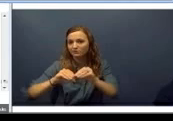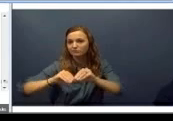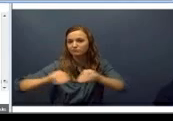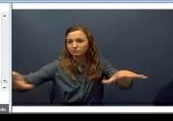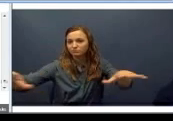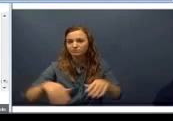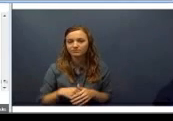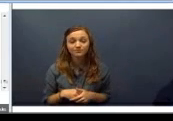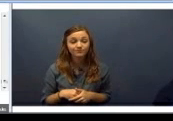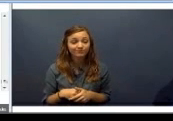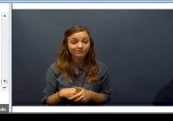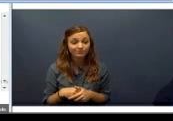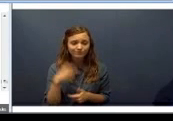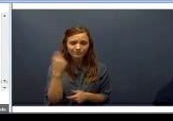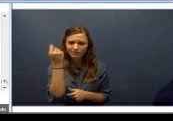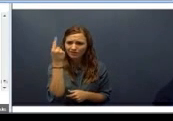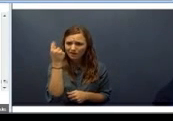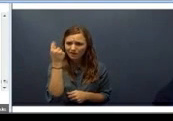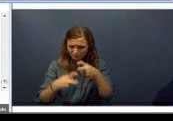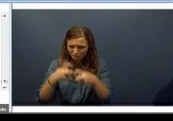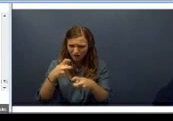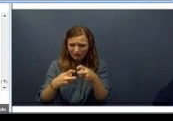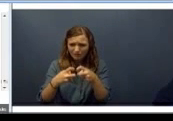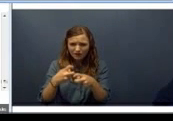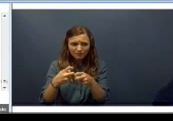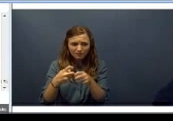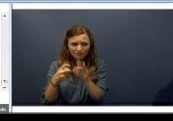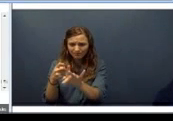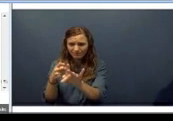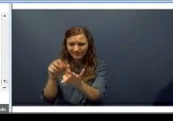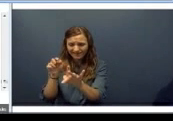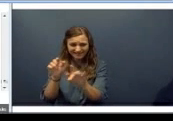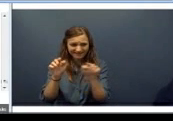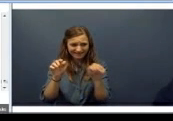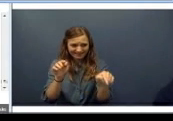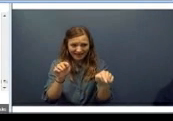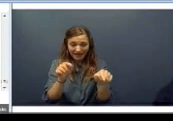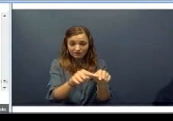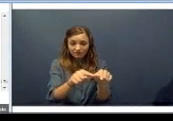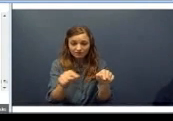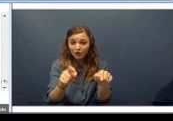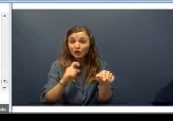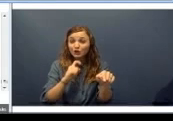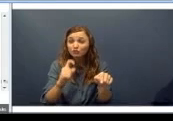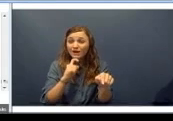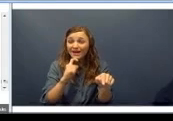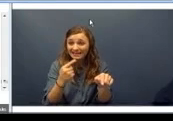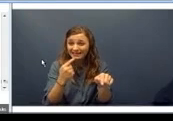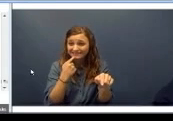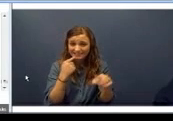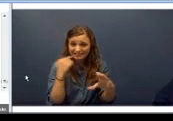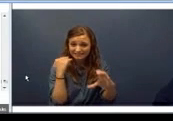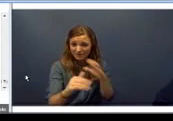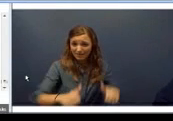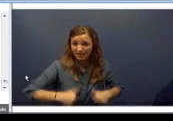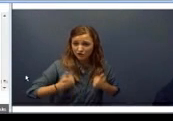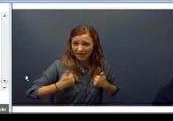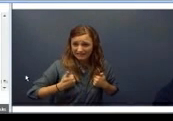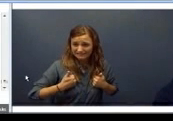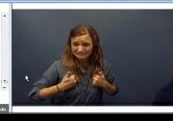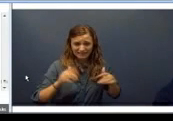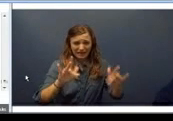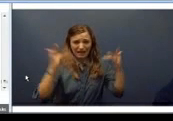their email newsletter. The problem is that the text that says email address and the text that says zip code